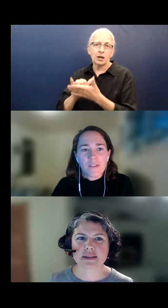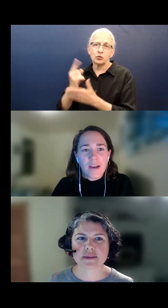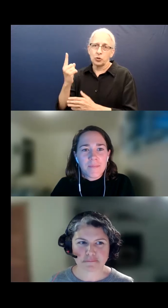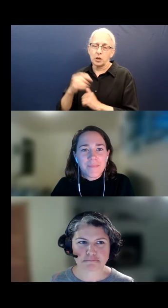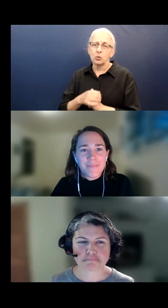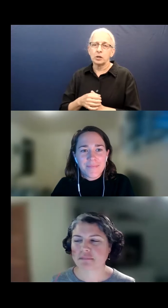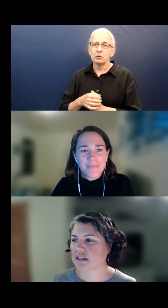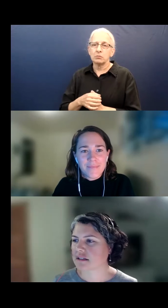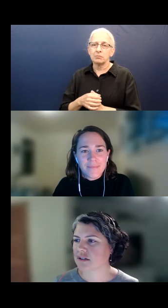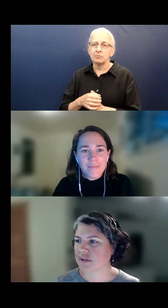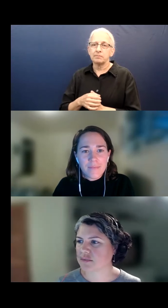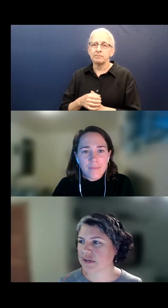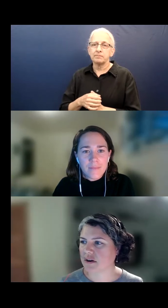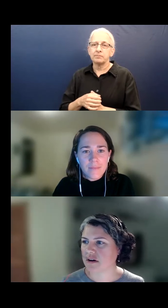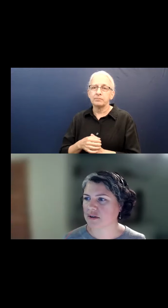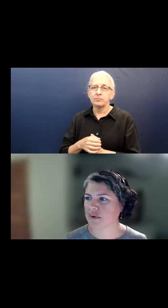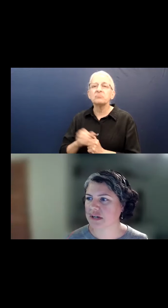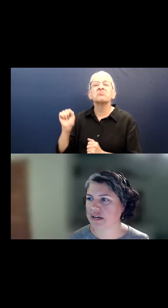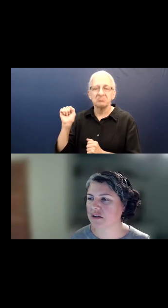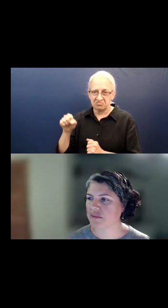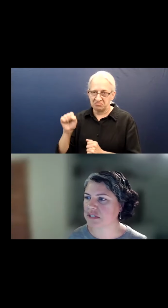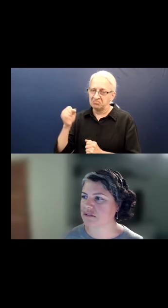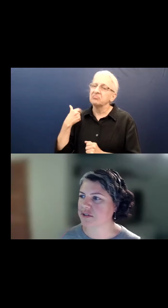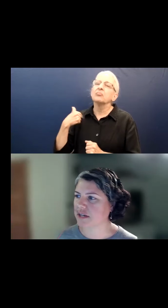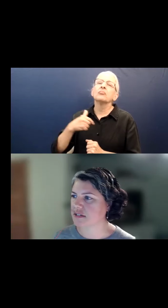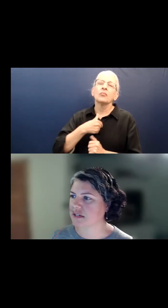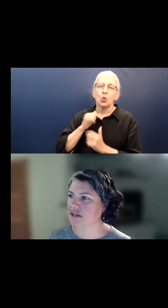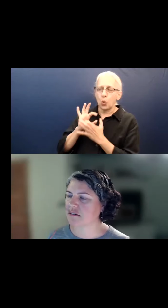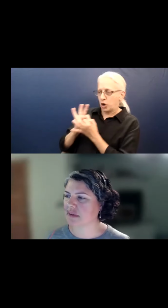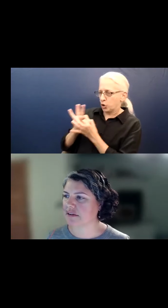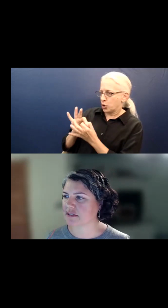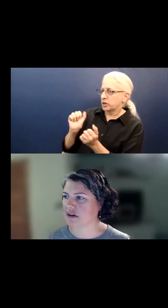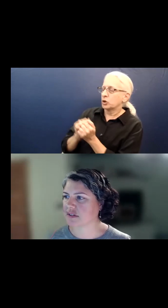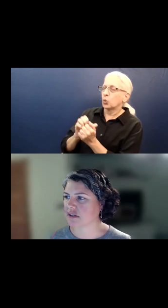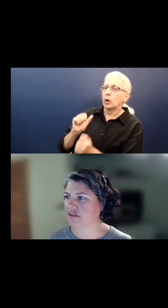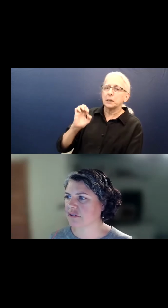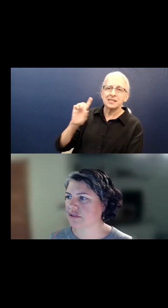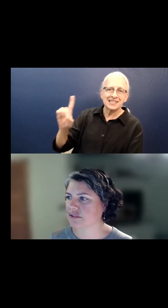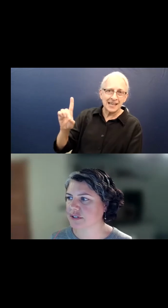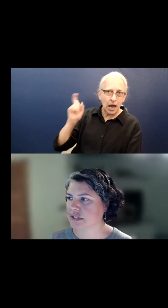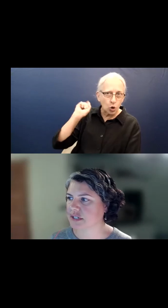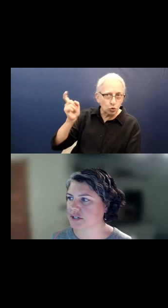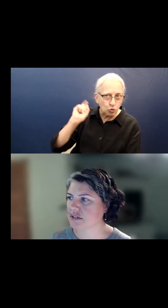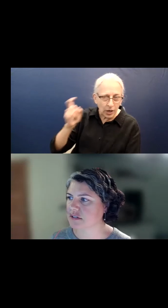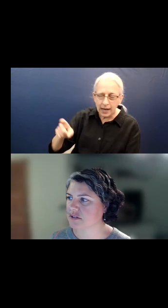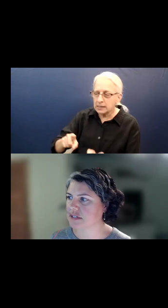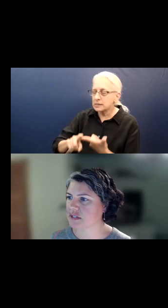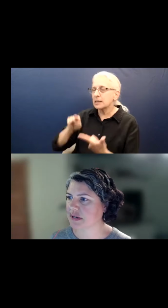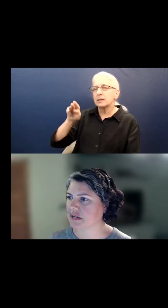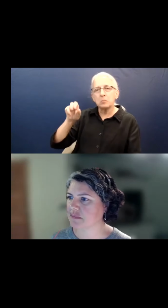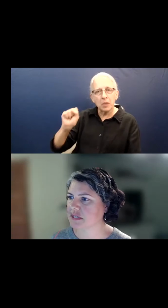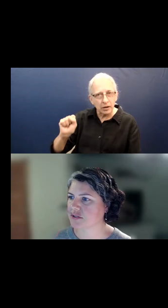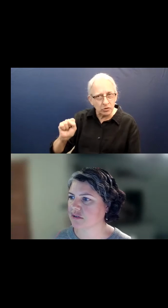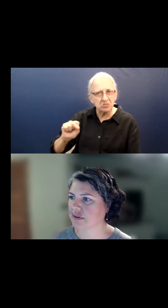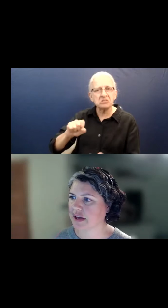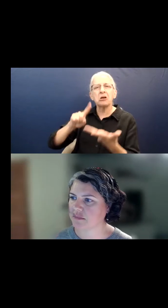Thanks, Andrea. So yes, we are coordinating with Sound Transit, Microsoft, and other local jurisdictions to anticipate